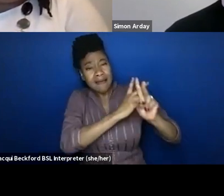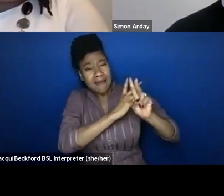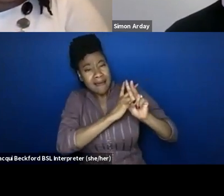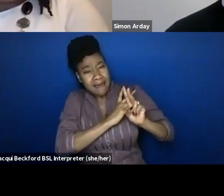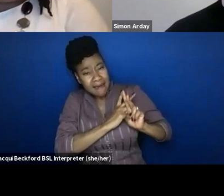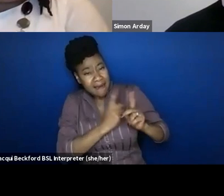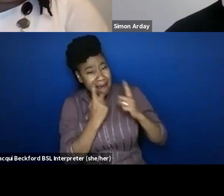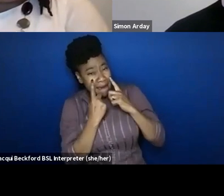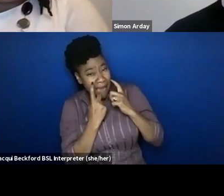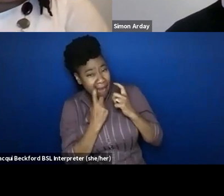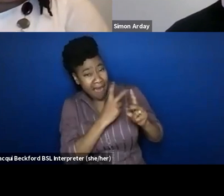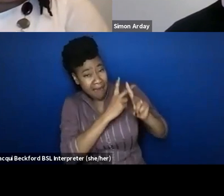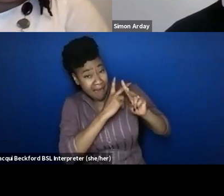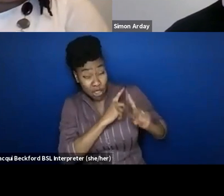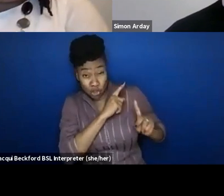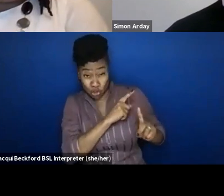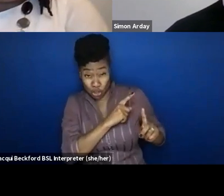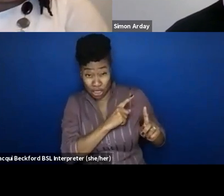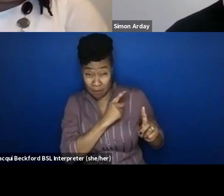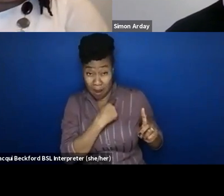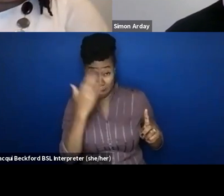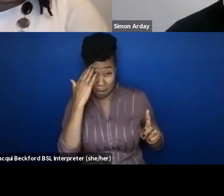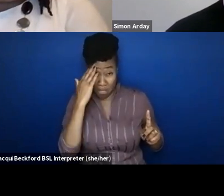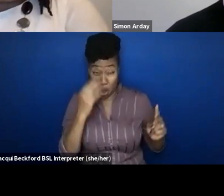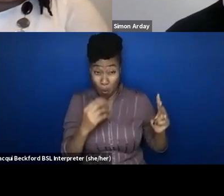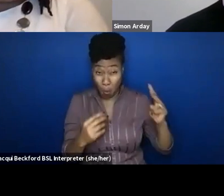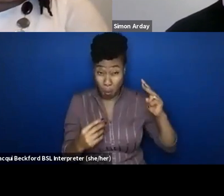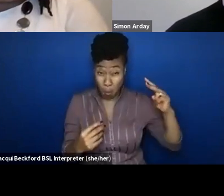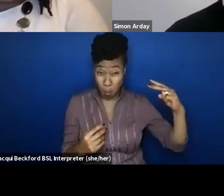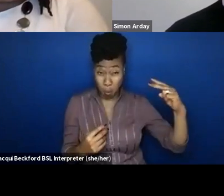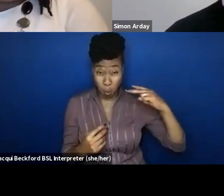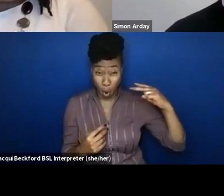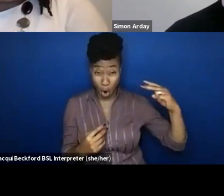she watched me like a hawk. And I think